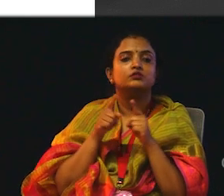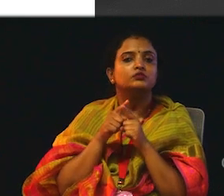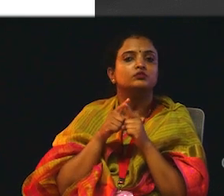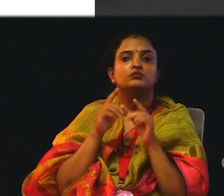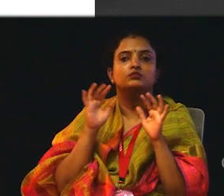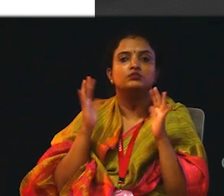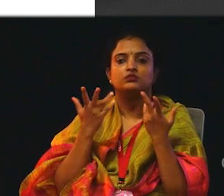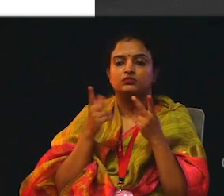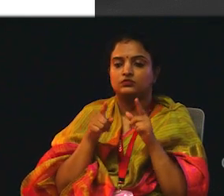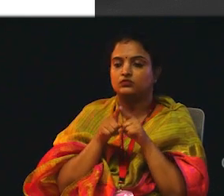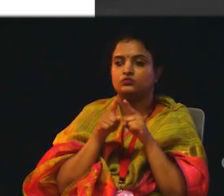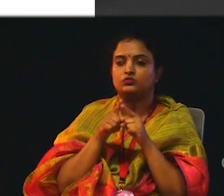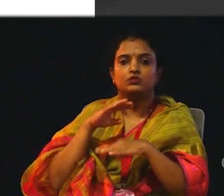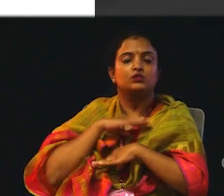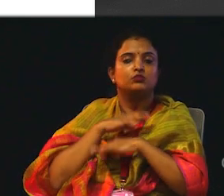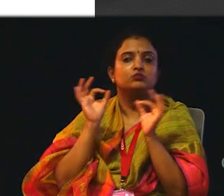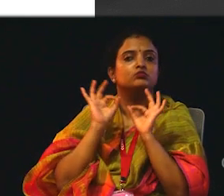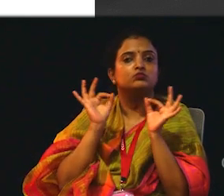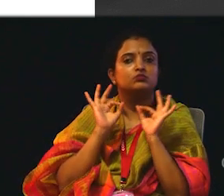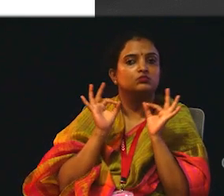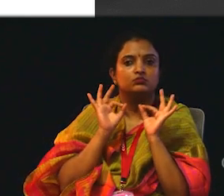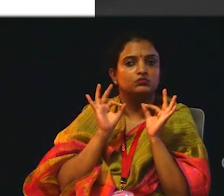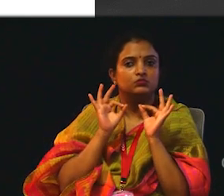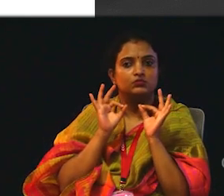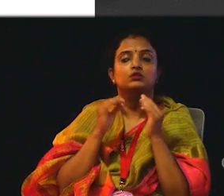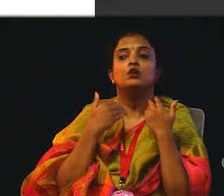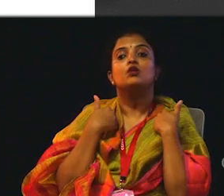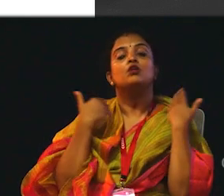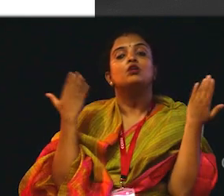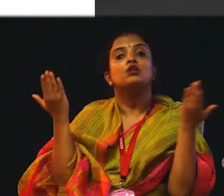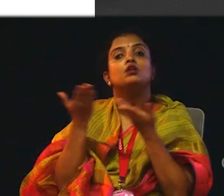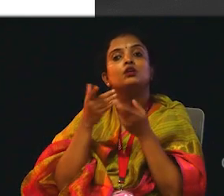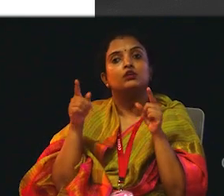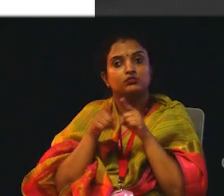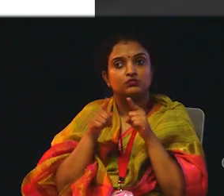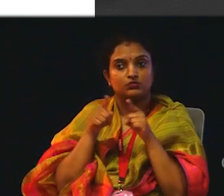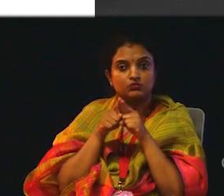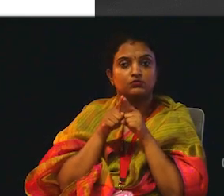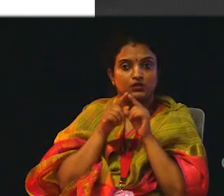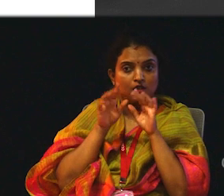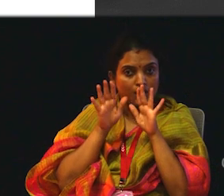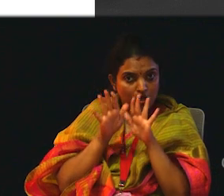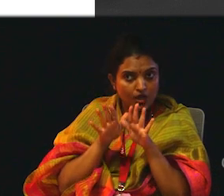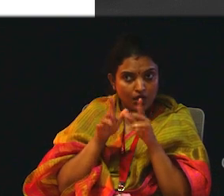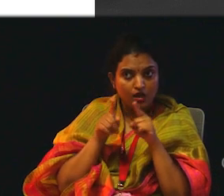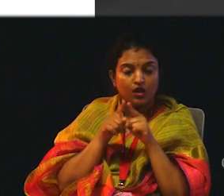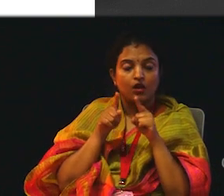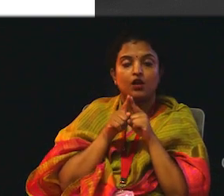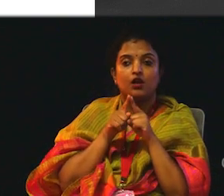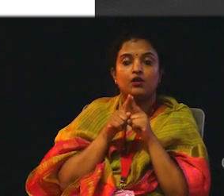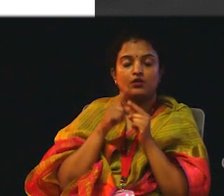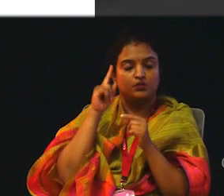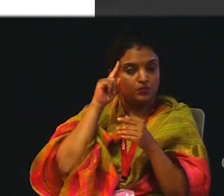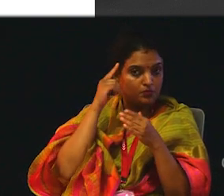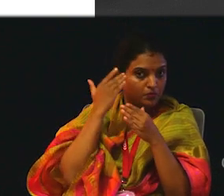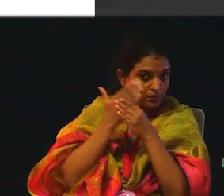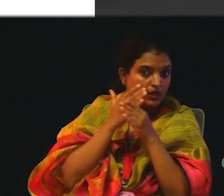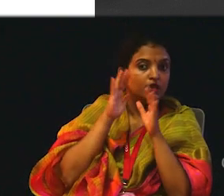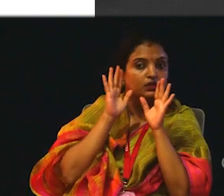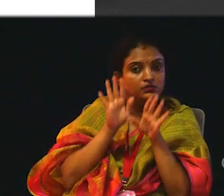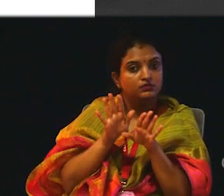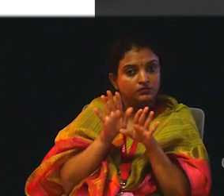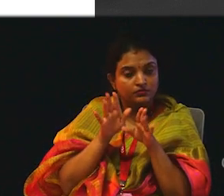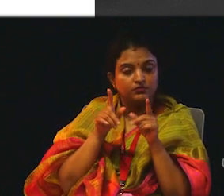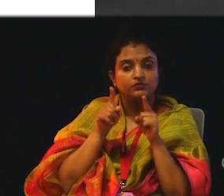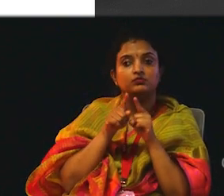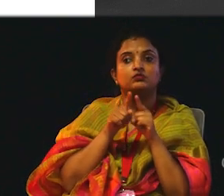the curriculum is not enough. We all have to subscribe to the philosophical belief that all